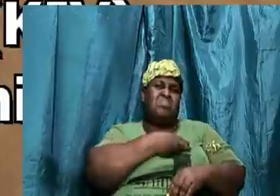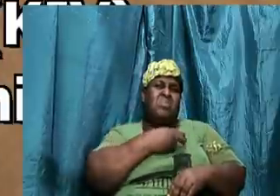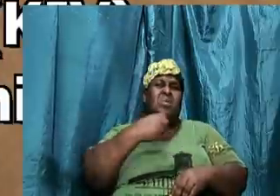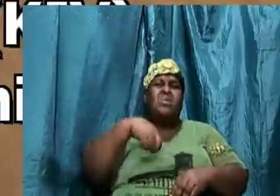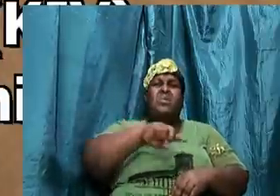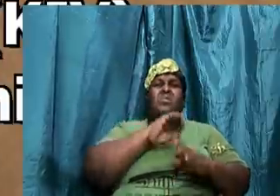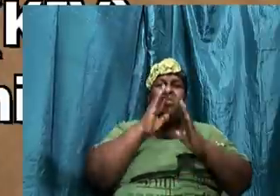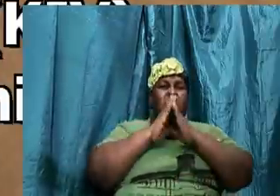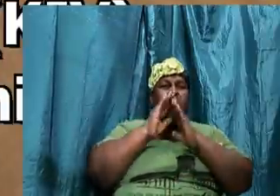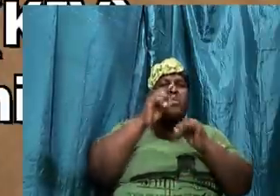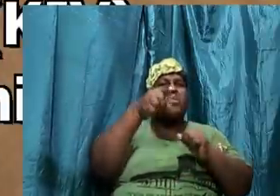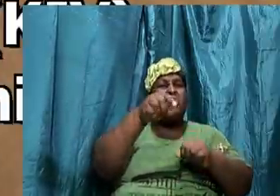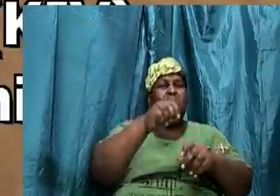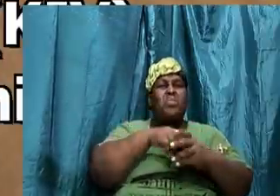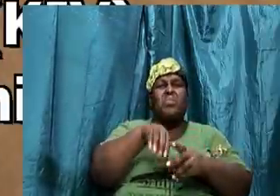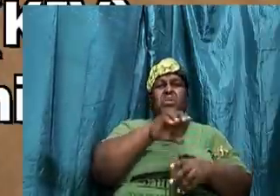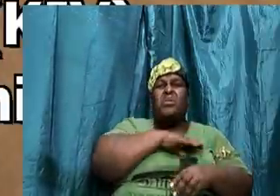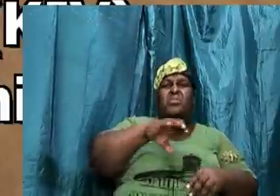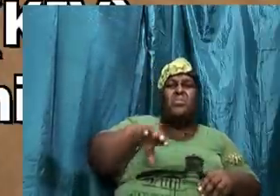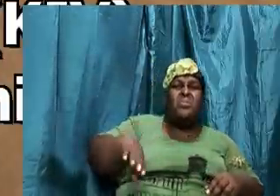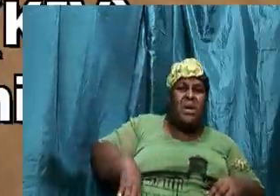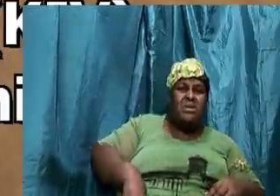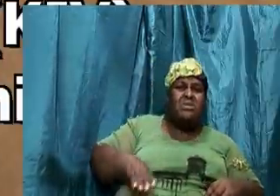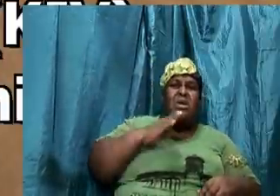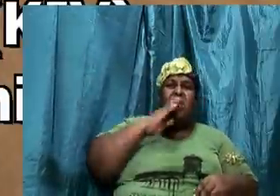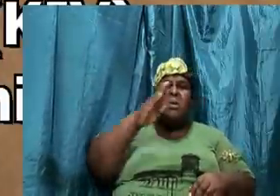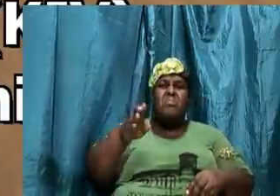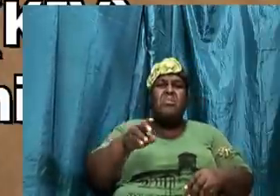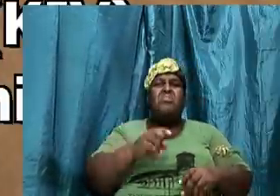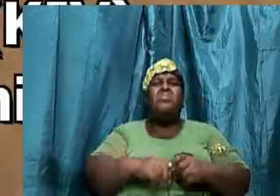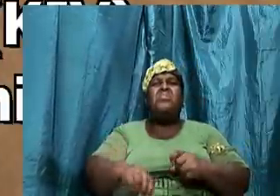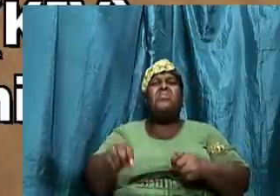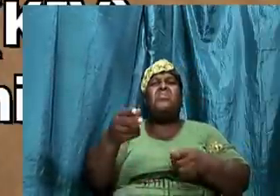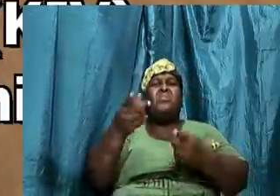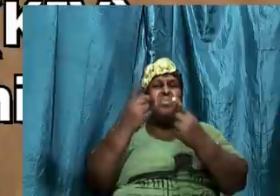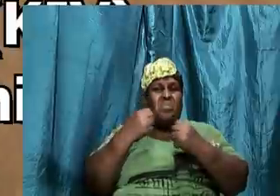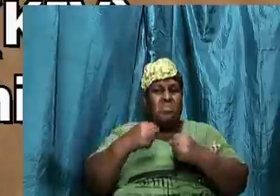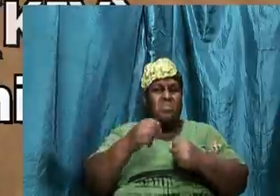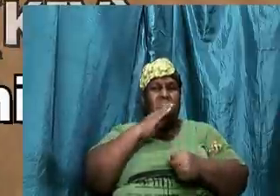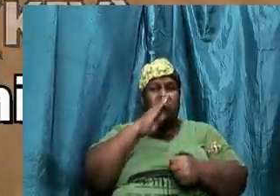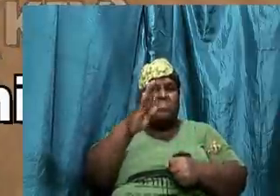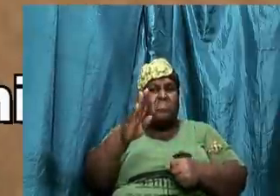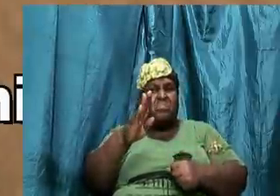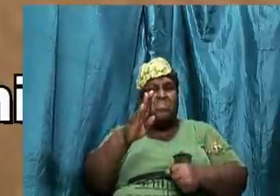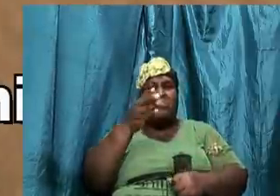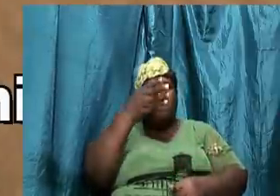We pray you in Christ's stead, be ye reconciled to God.